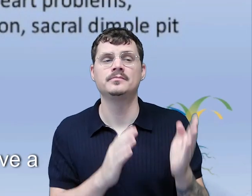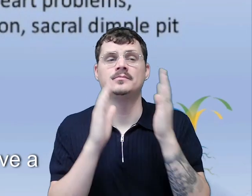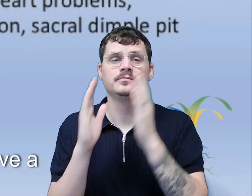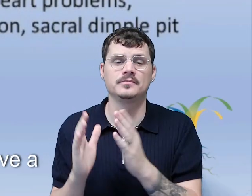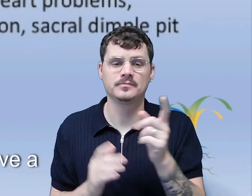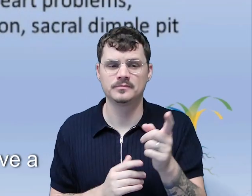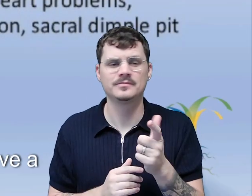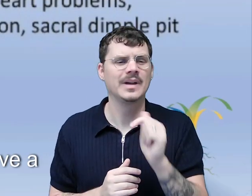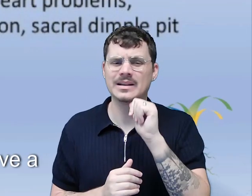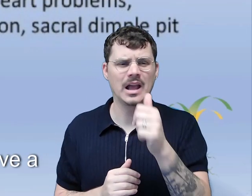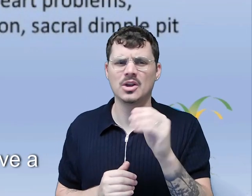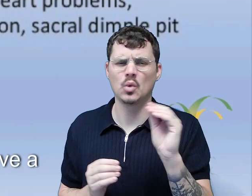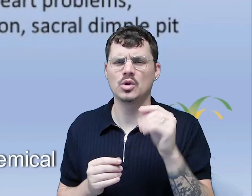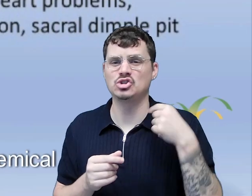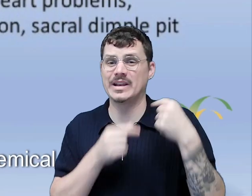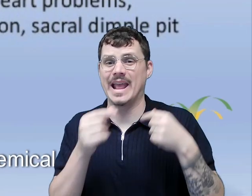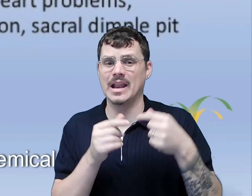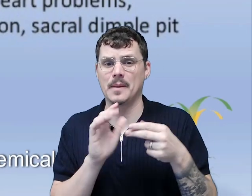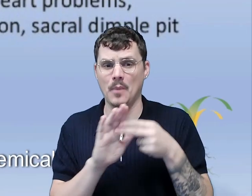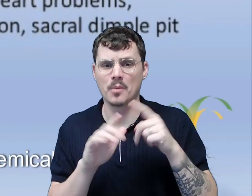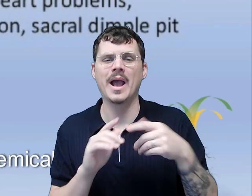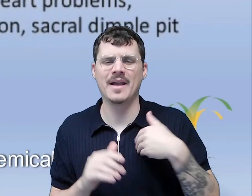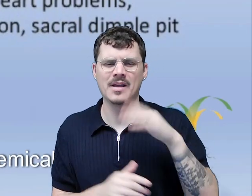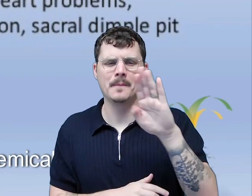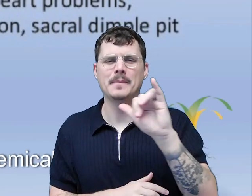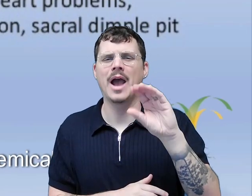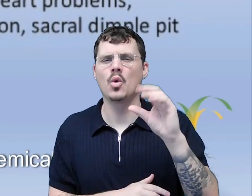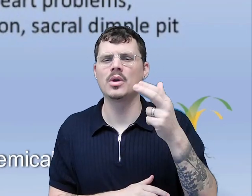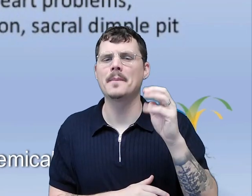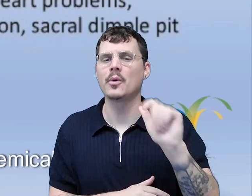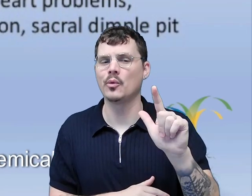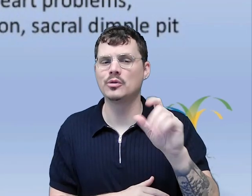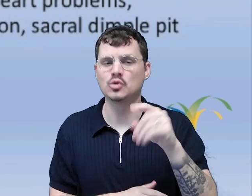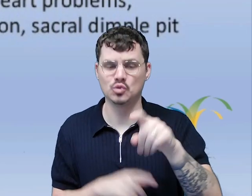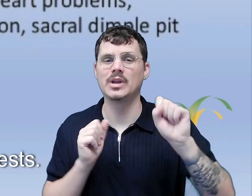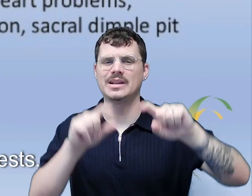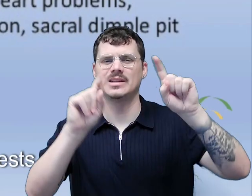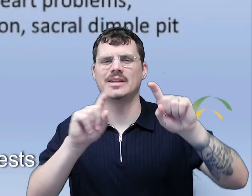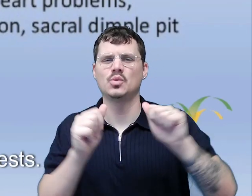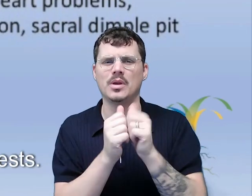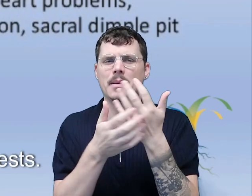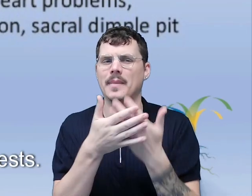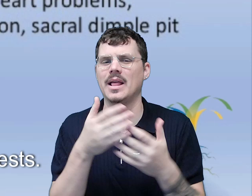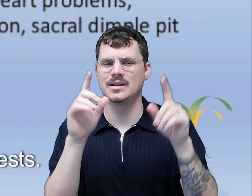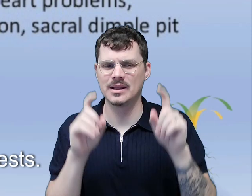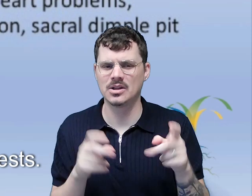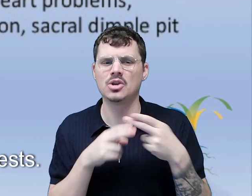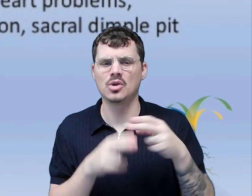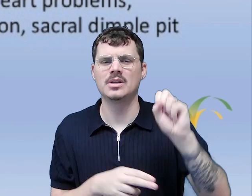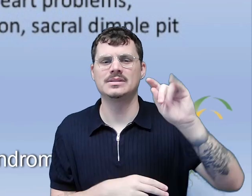The next condition doesn't have a genetic marker, but it has a biochemical marker, so you can test this with